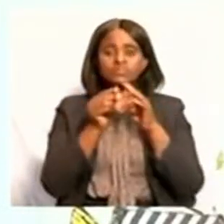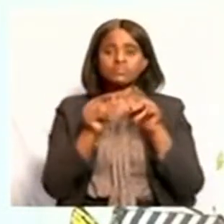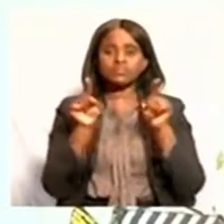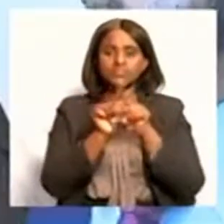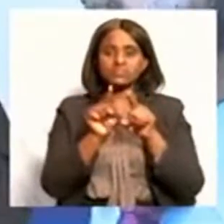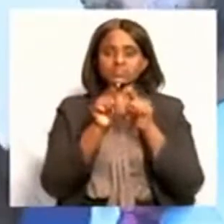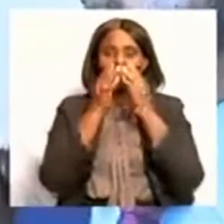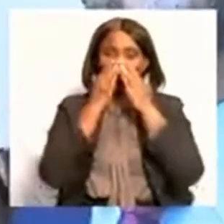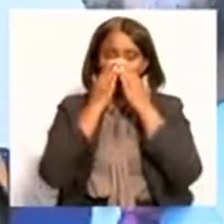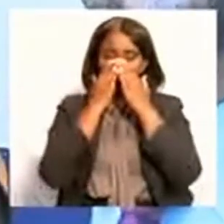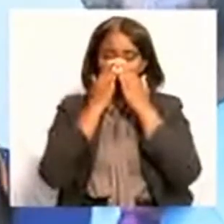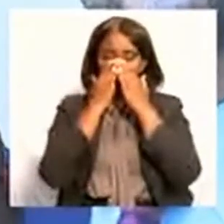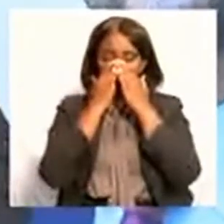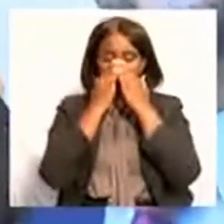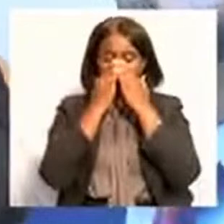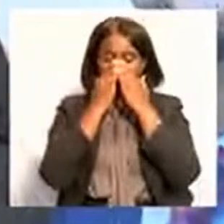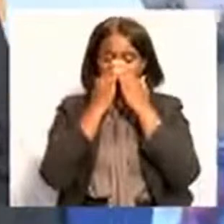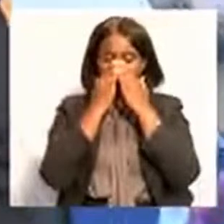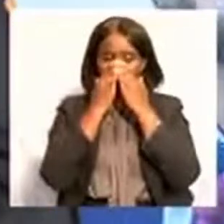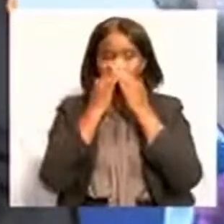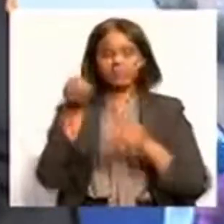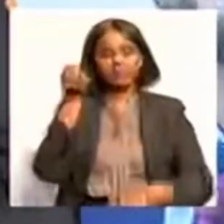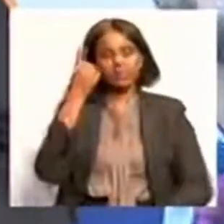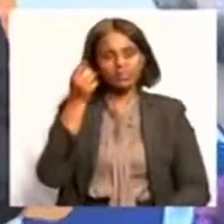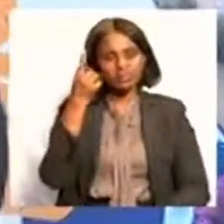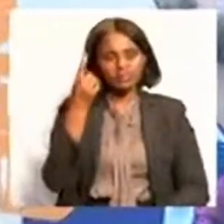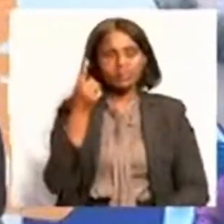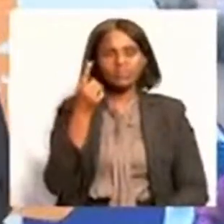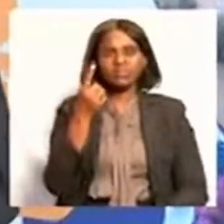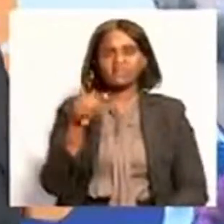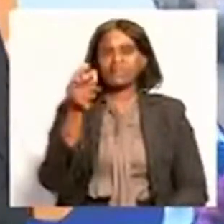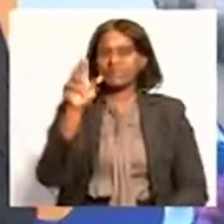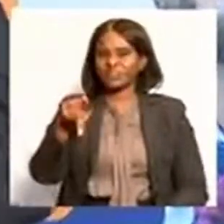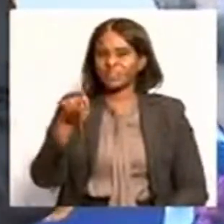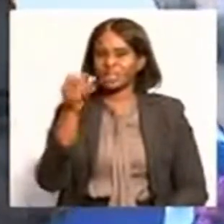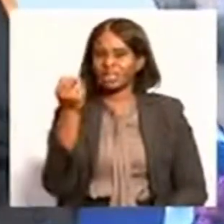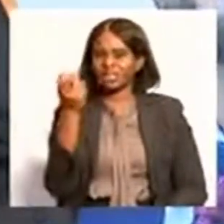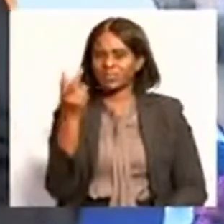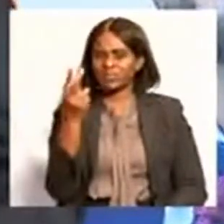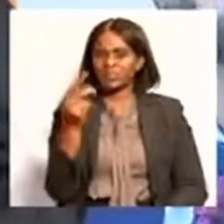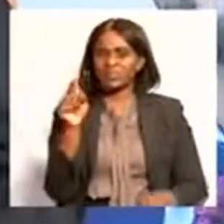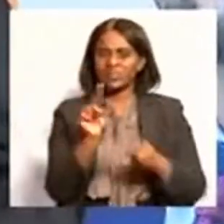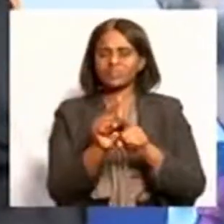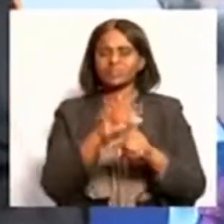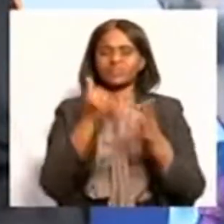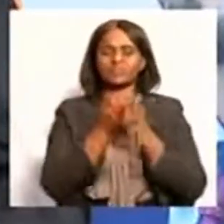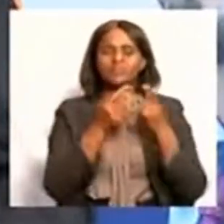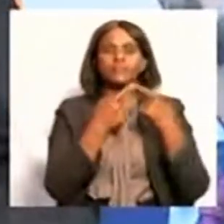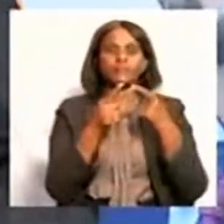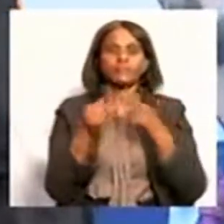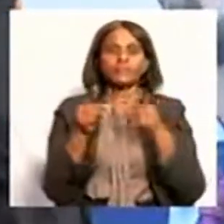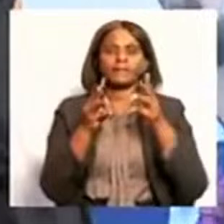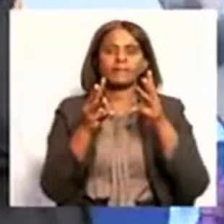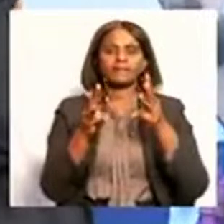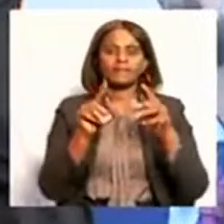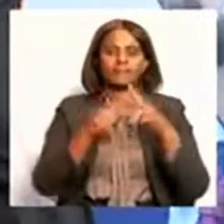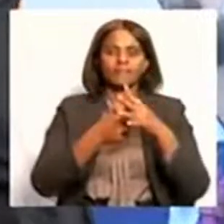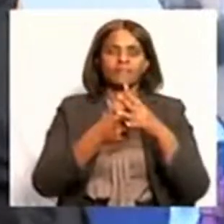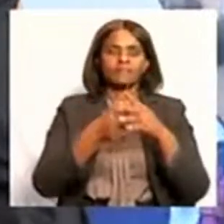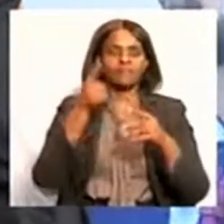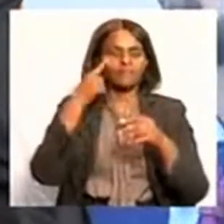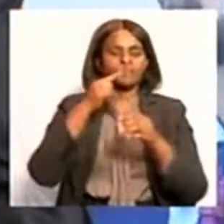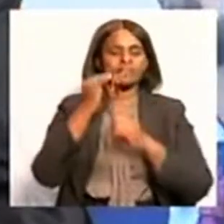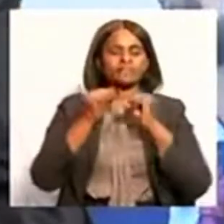and foremost, we need to understand what INTOSAI P12 is. Okay. So INTOSAI stands for